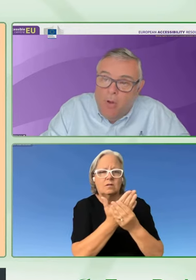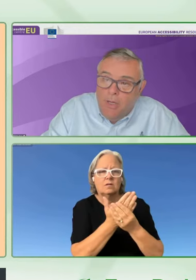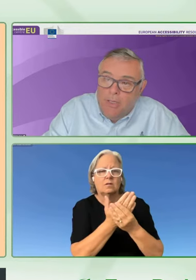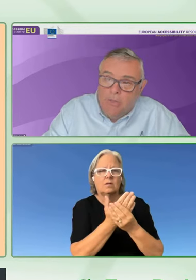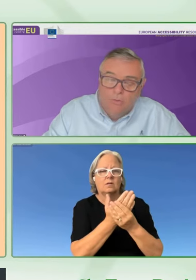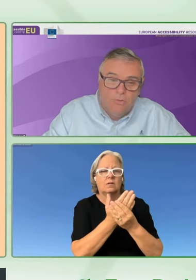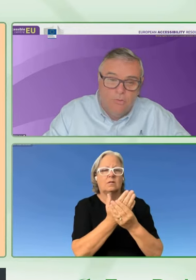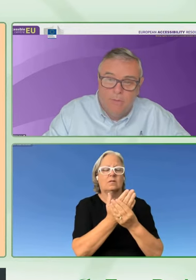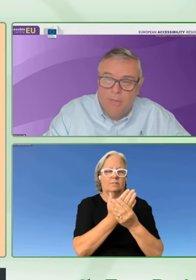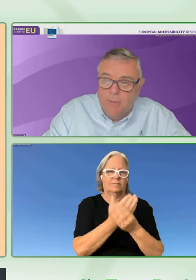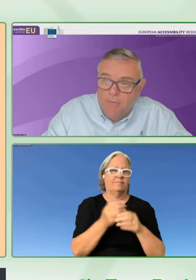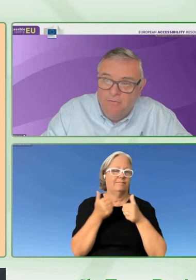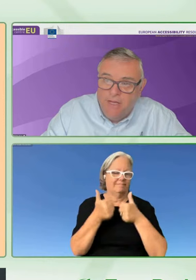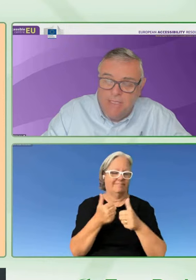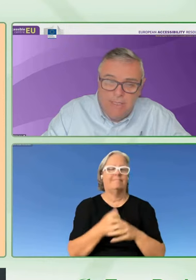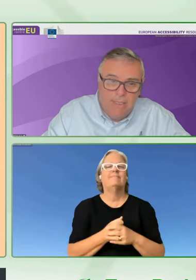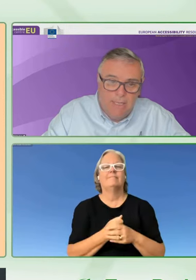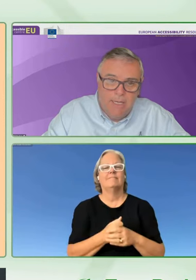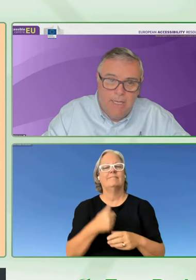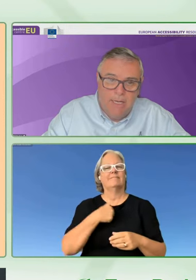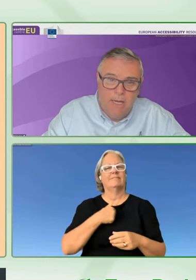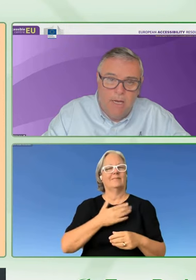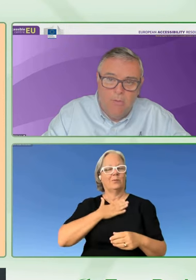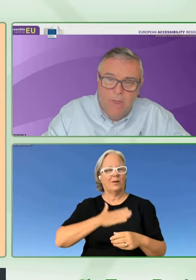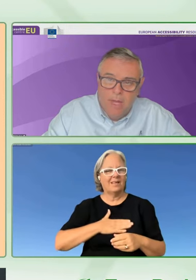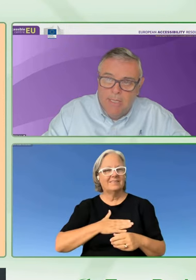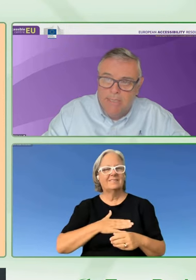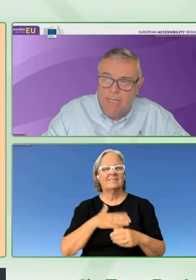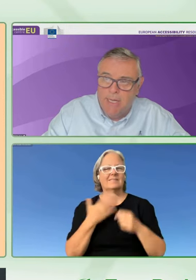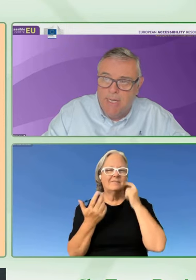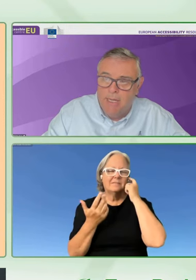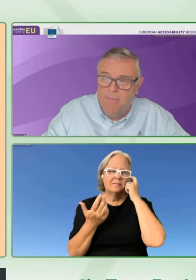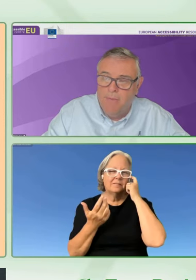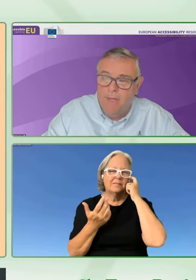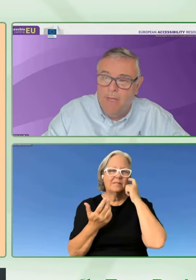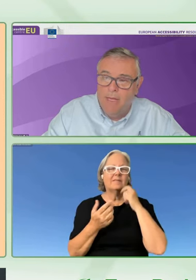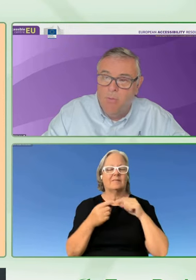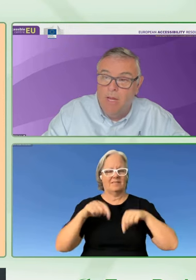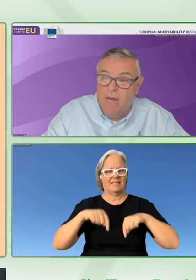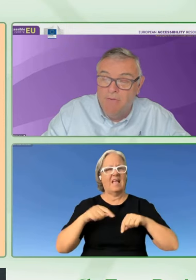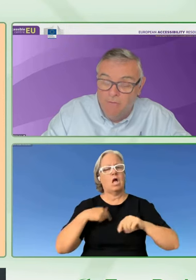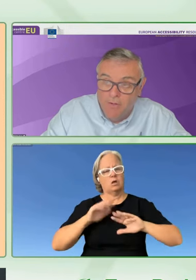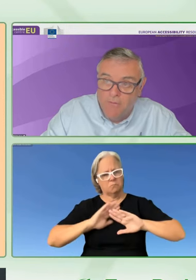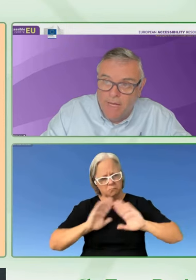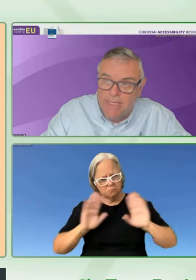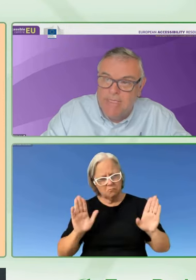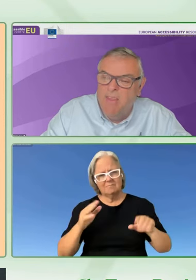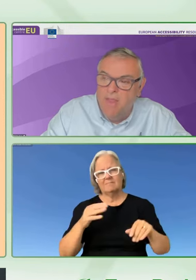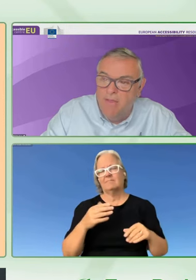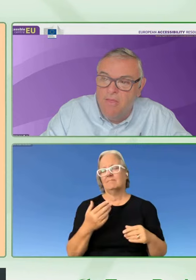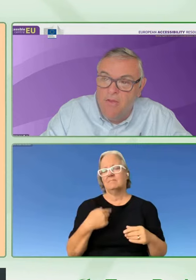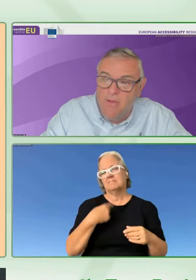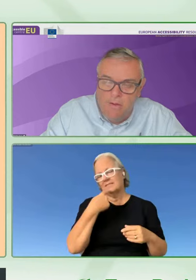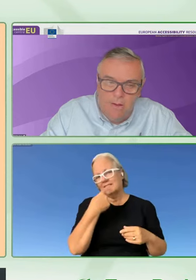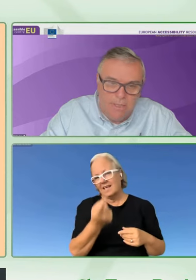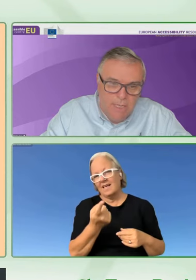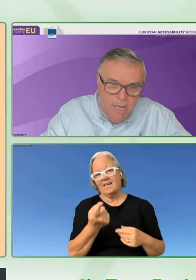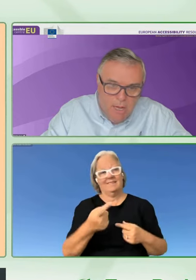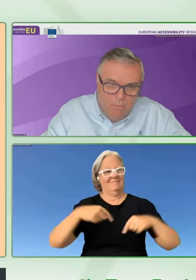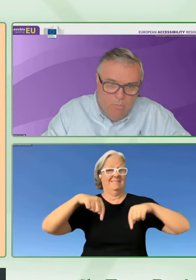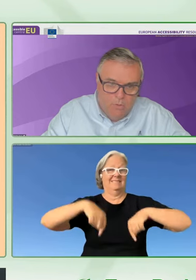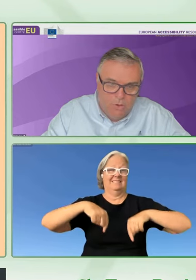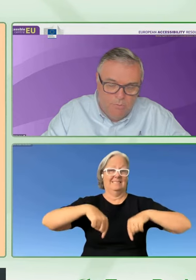I am going to, I am finishing now, saying that we have in front of us